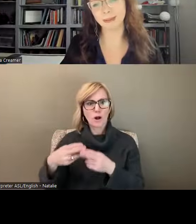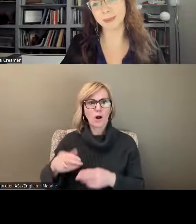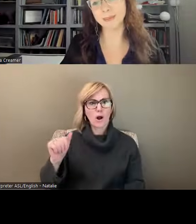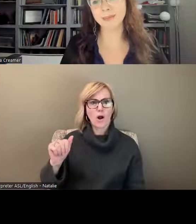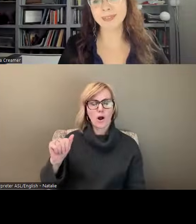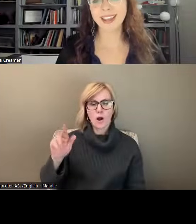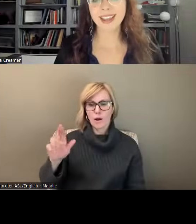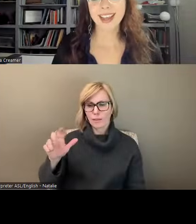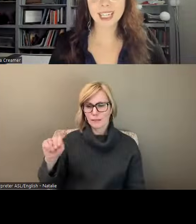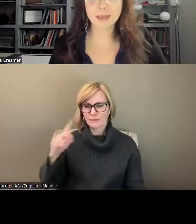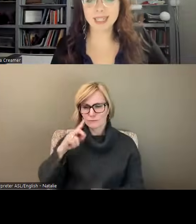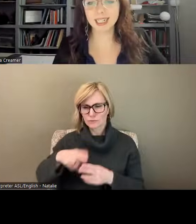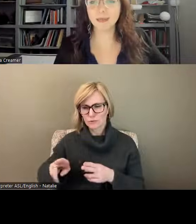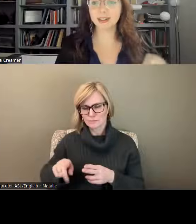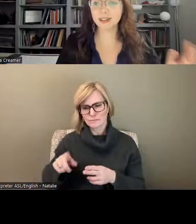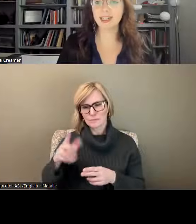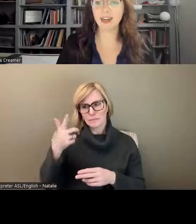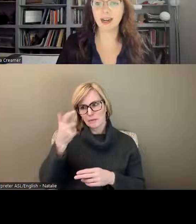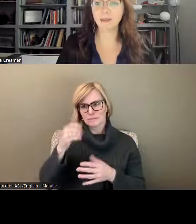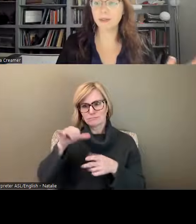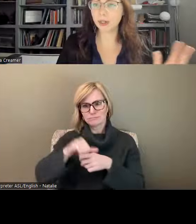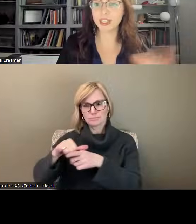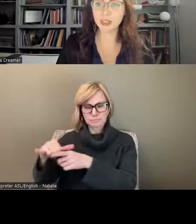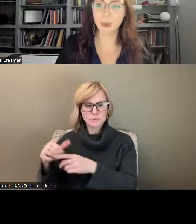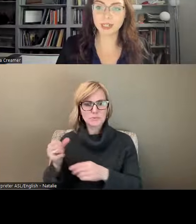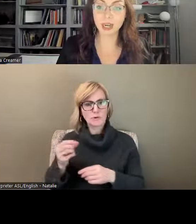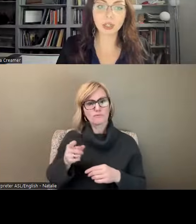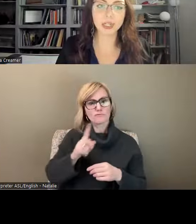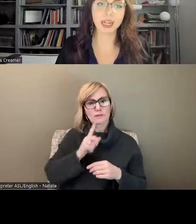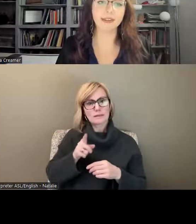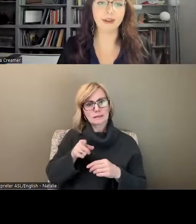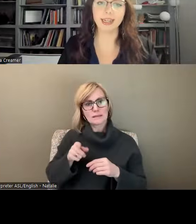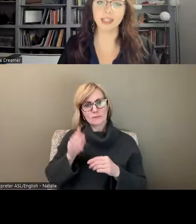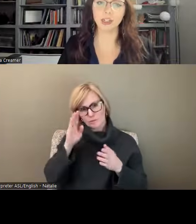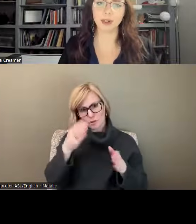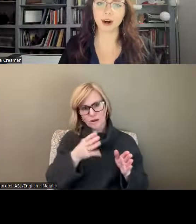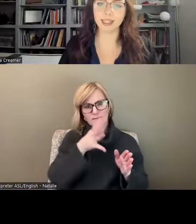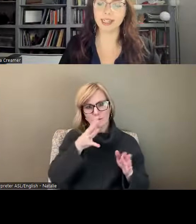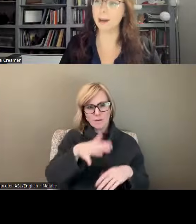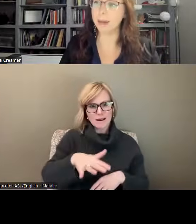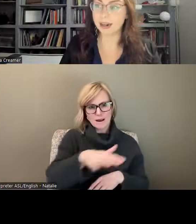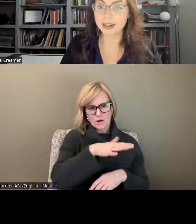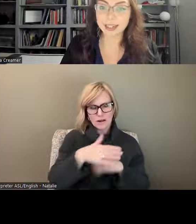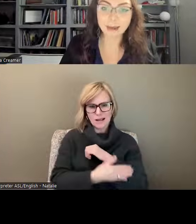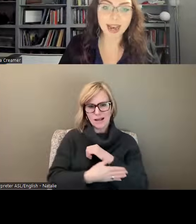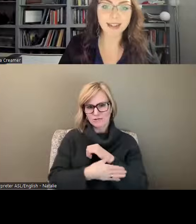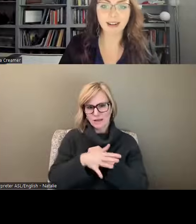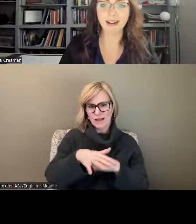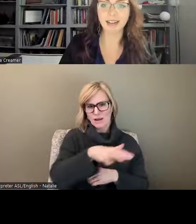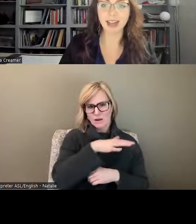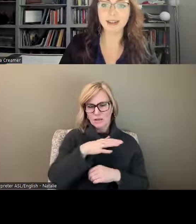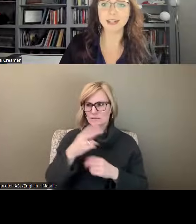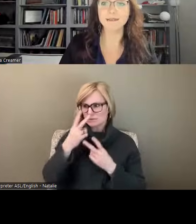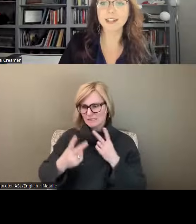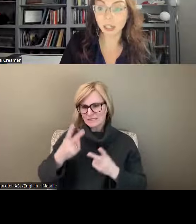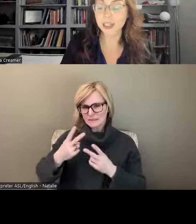a mouthful, has been specifically turning towards the countryside for answers regarding the empire's impact on